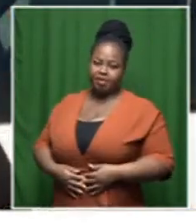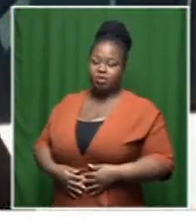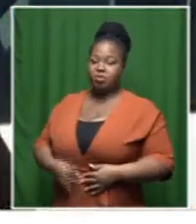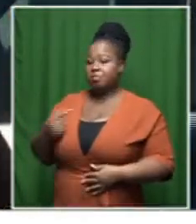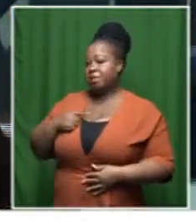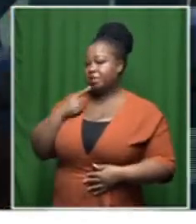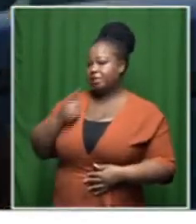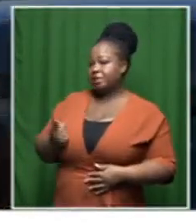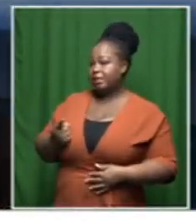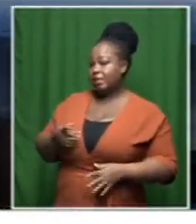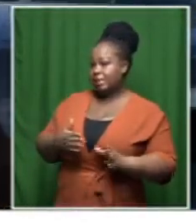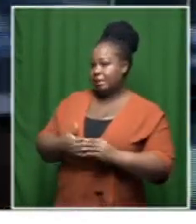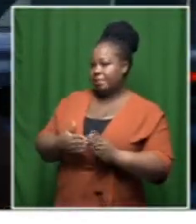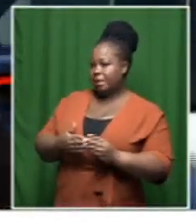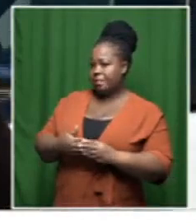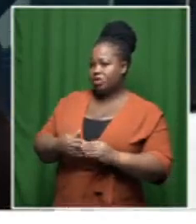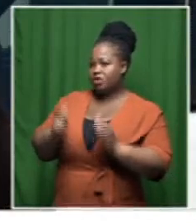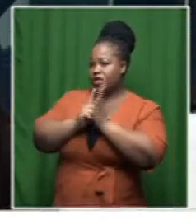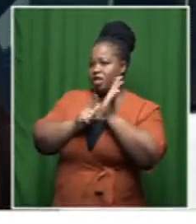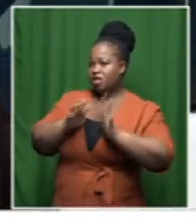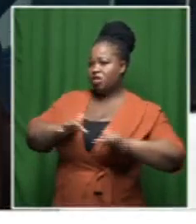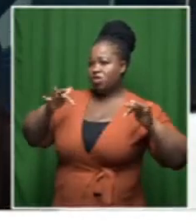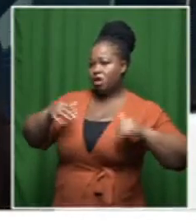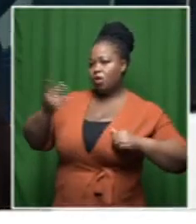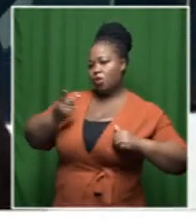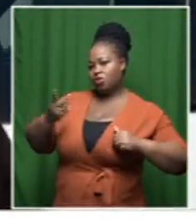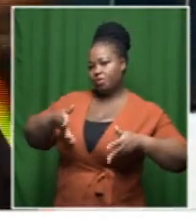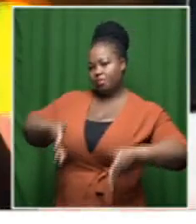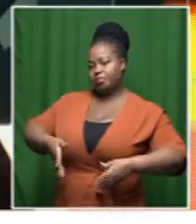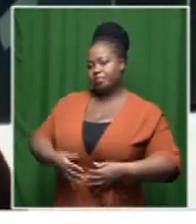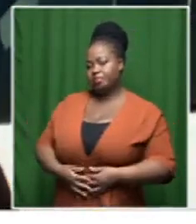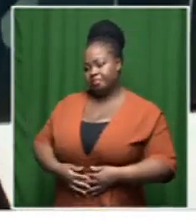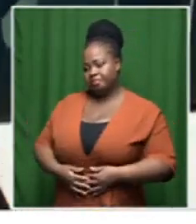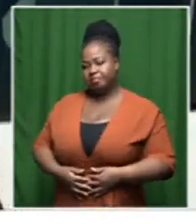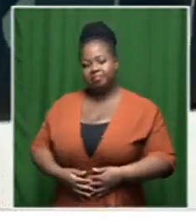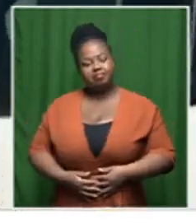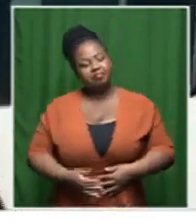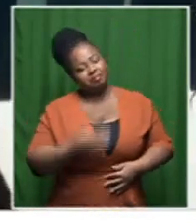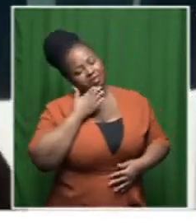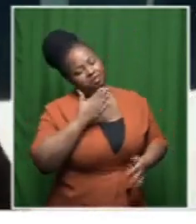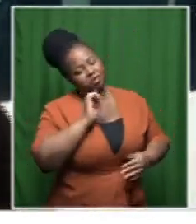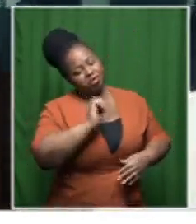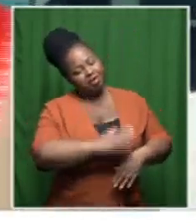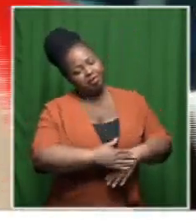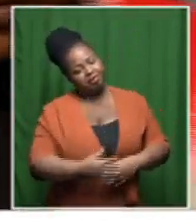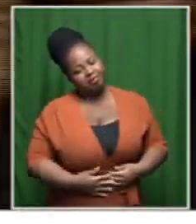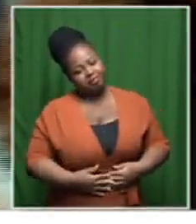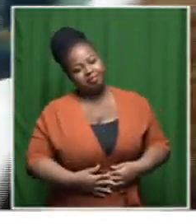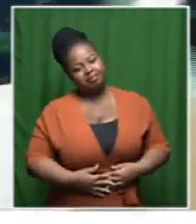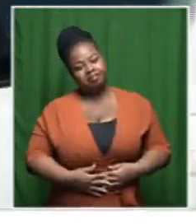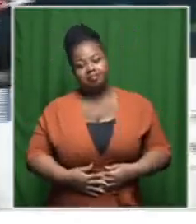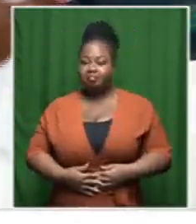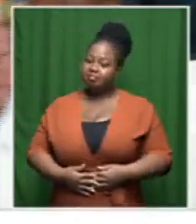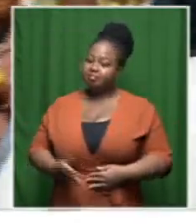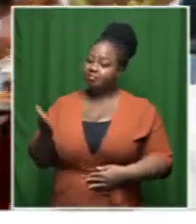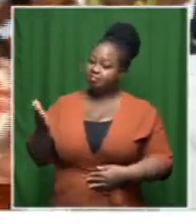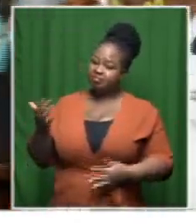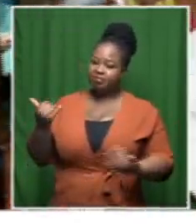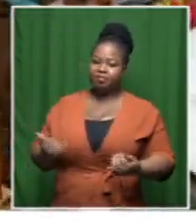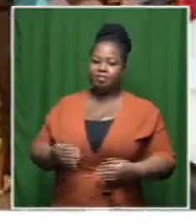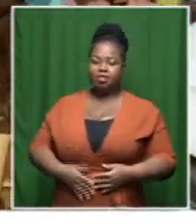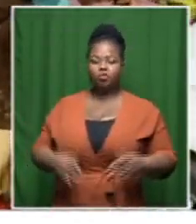I'm told the members of the legislature will also be present. Thank you very much for your time, sir. Okay, thank you. Thank you. Well, there you